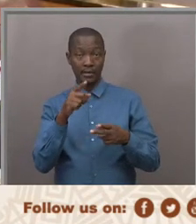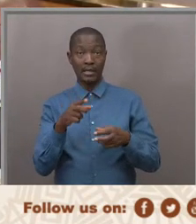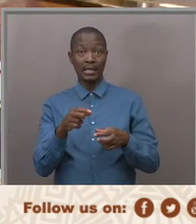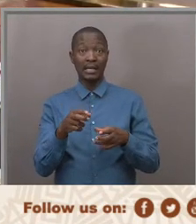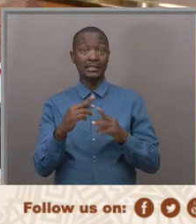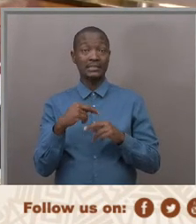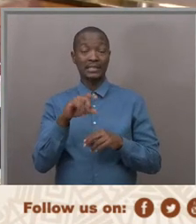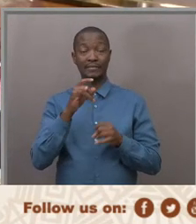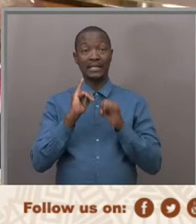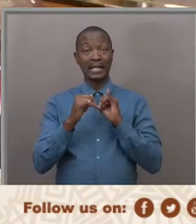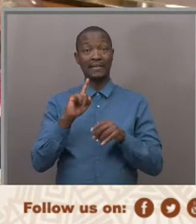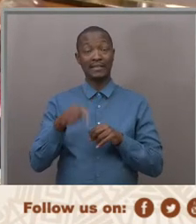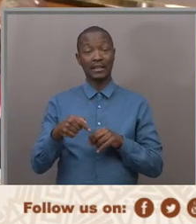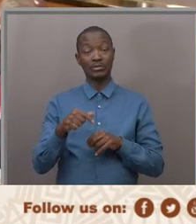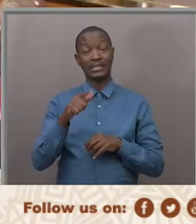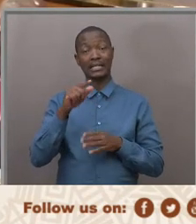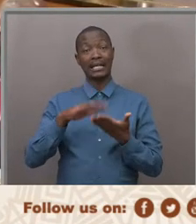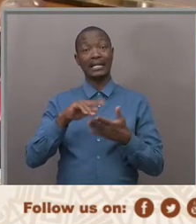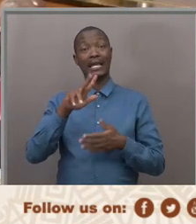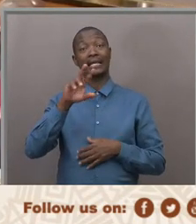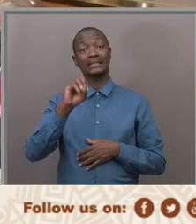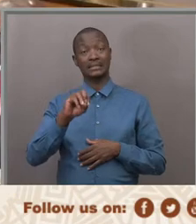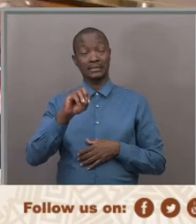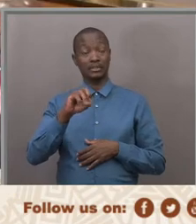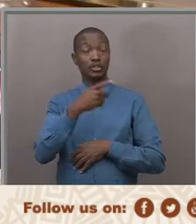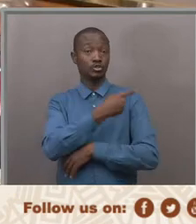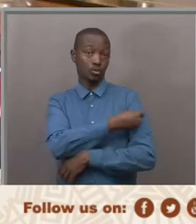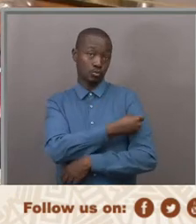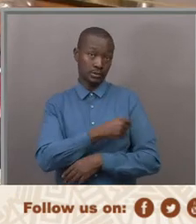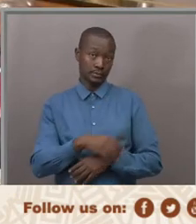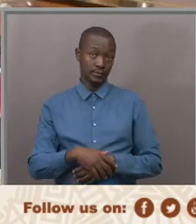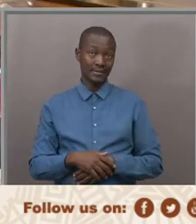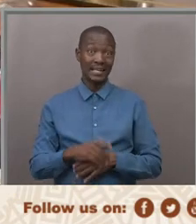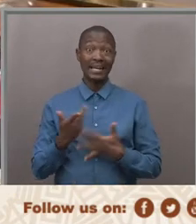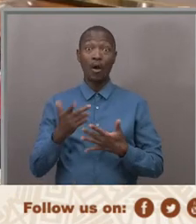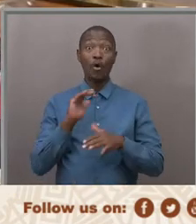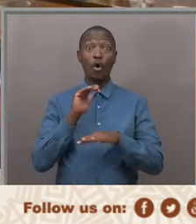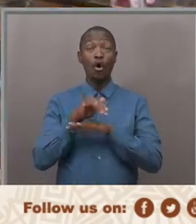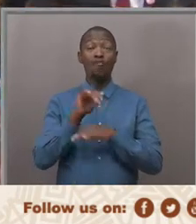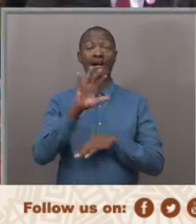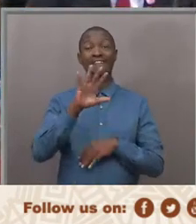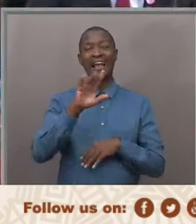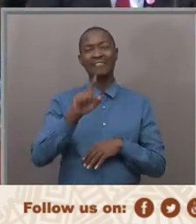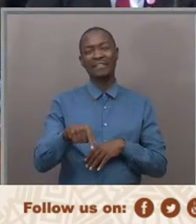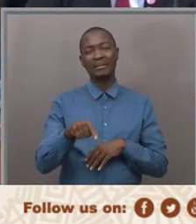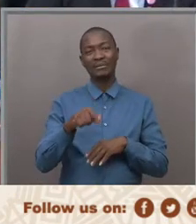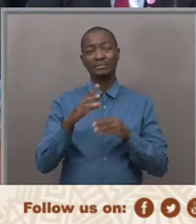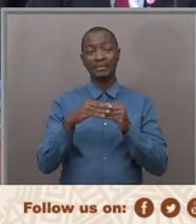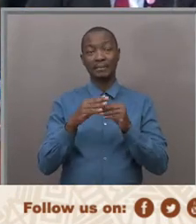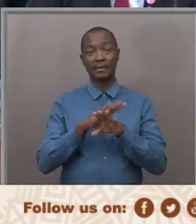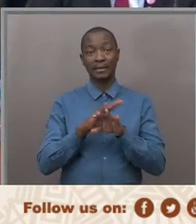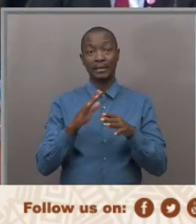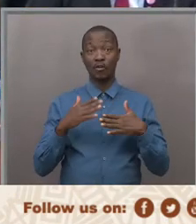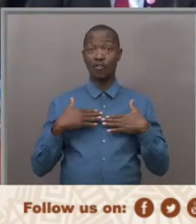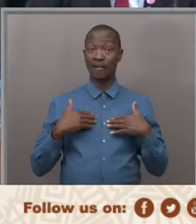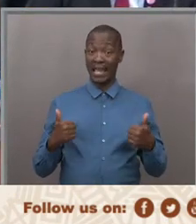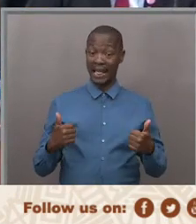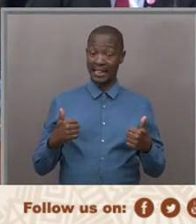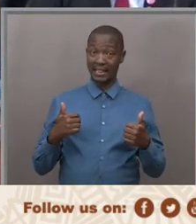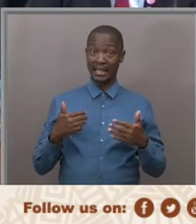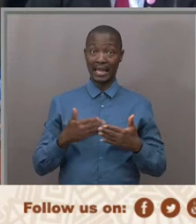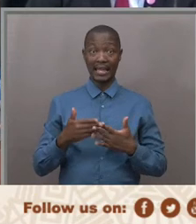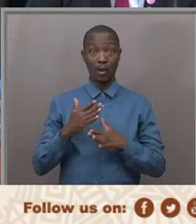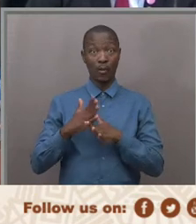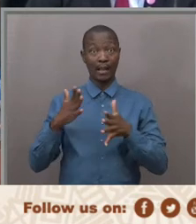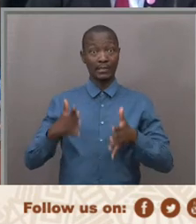11,080 doses. So far, honorable members, over 5,000 members, the healthcare workers,